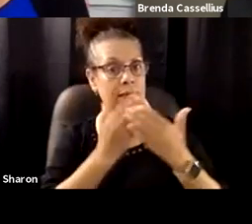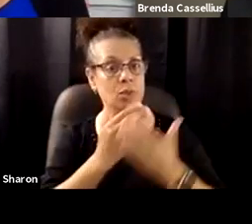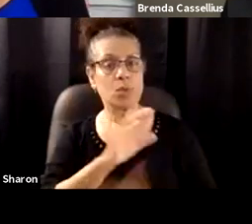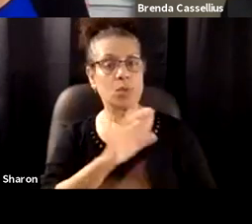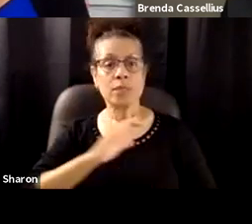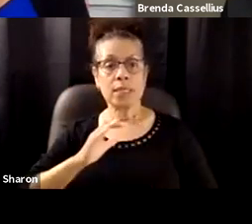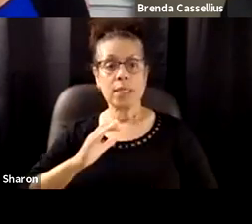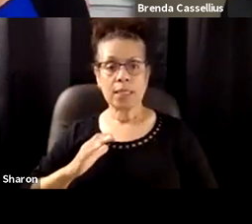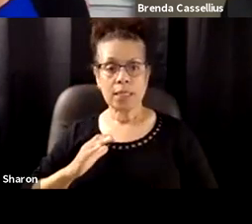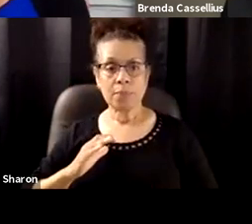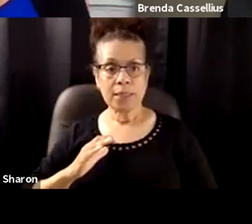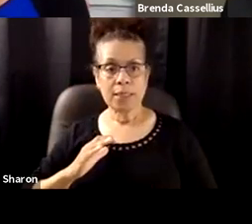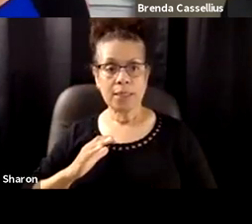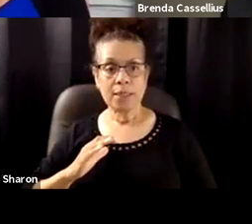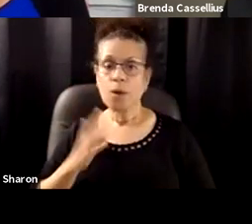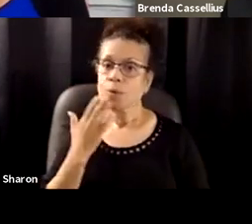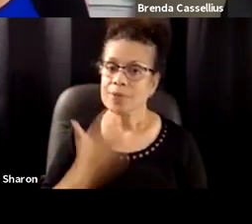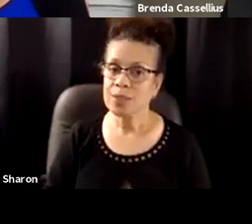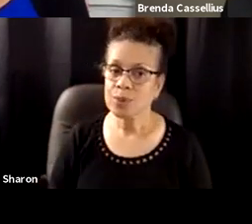looks forward to taking action